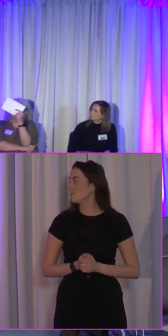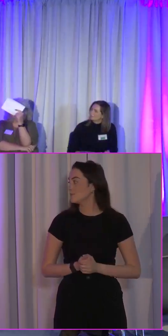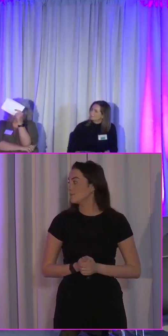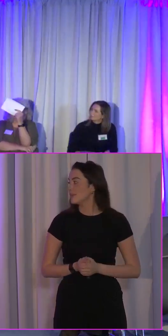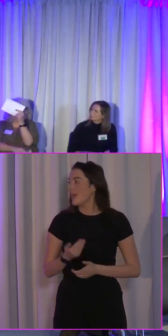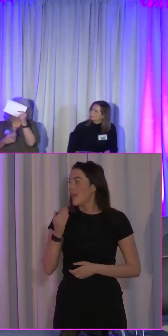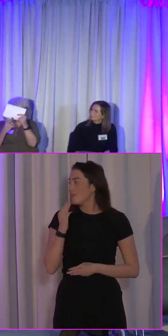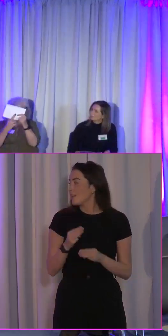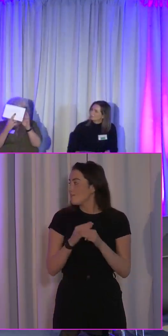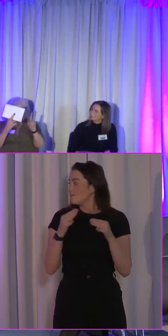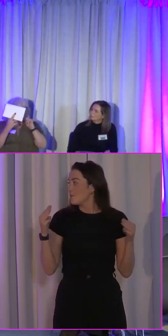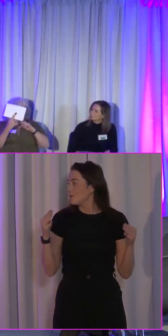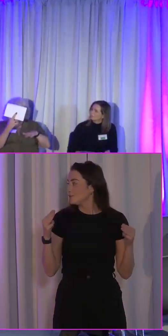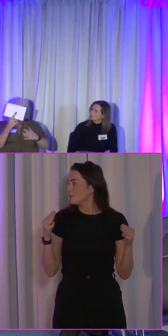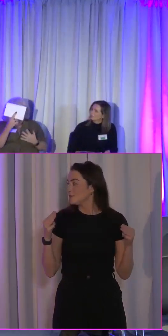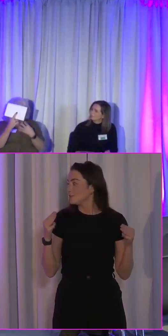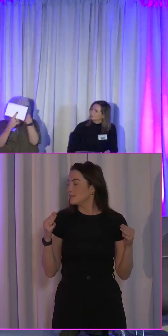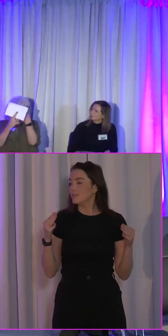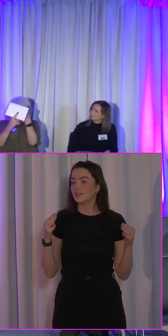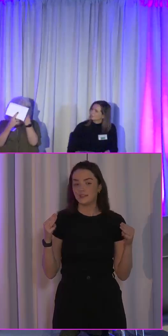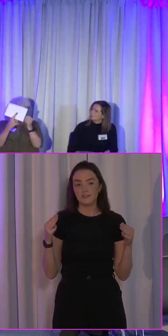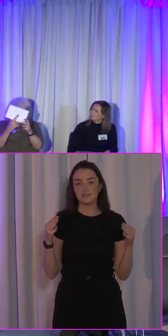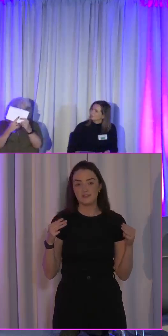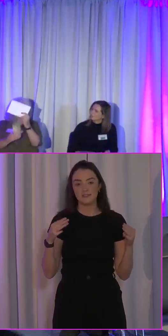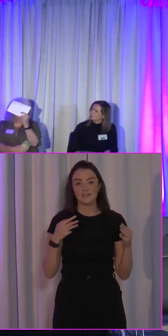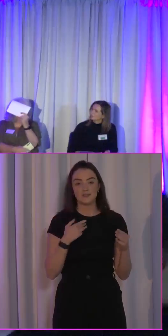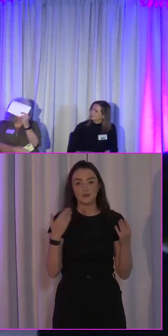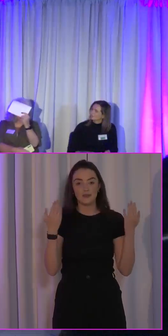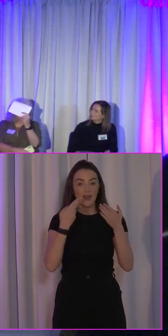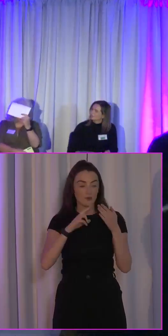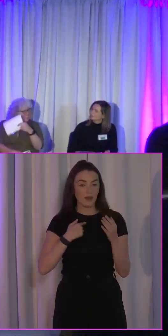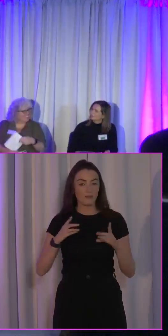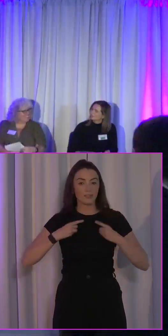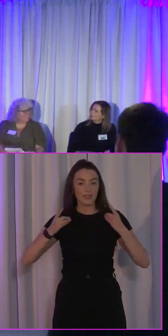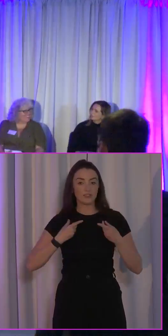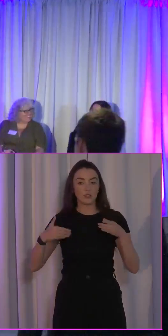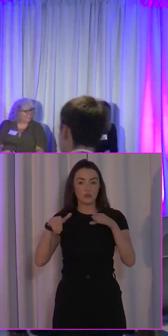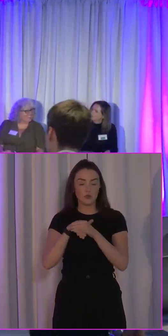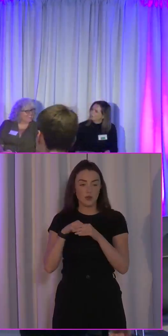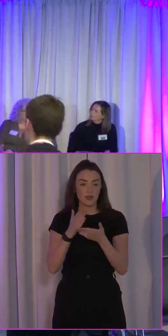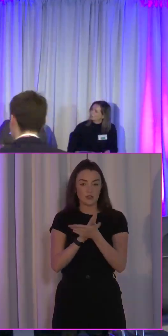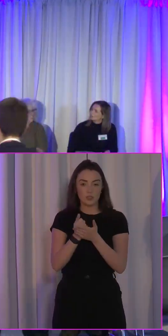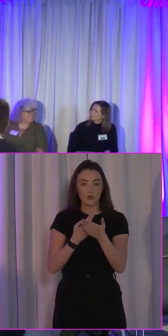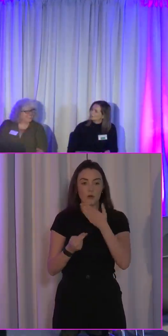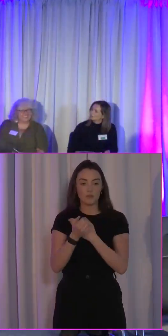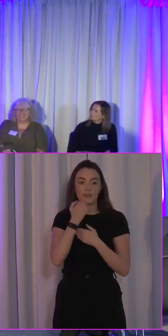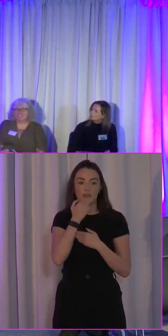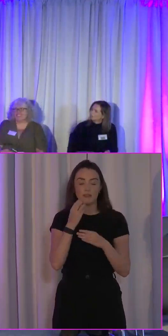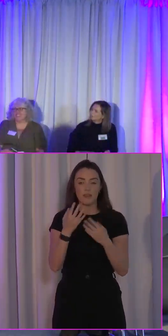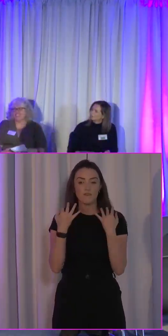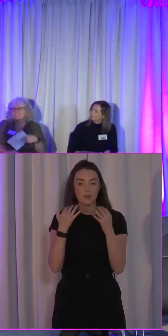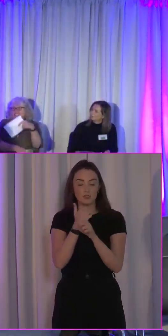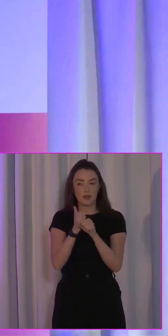Thanks very much, Adam. Good afternoon, everyone. I'm delighted to join today's event to share with you an update on Fáilte Ireland's